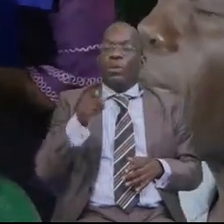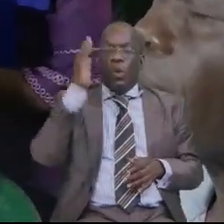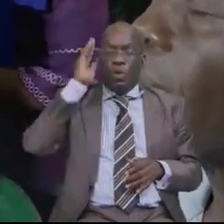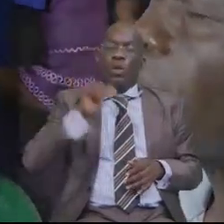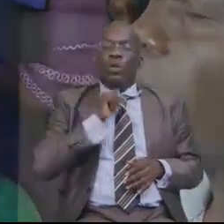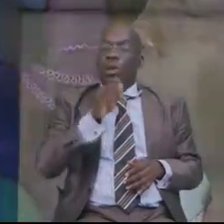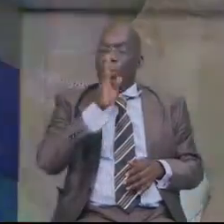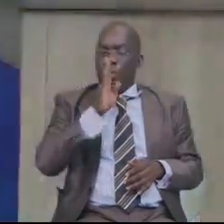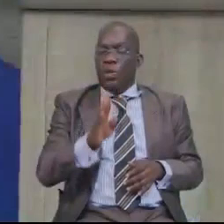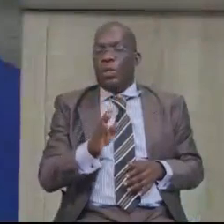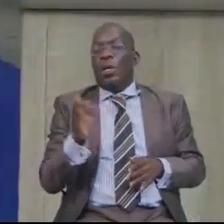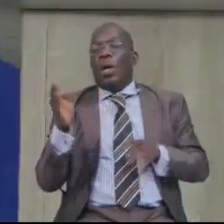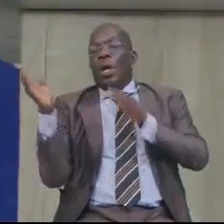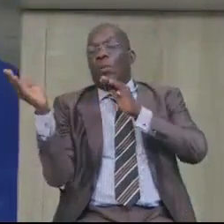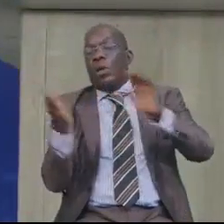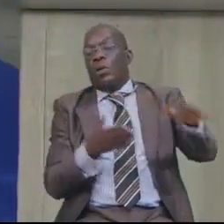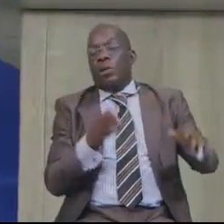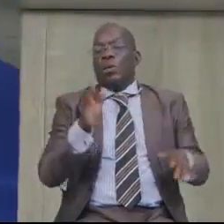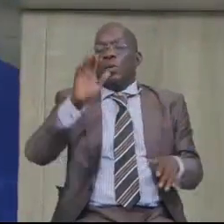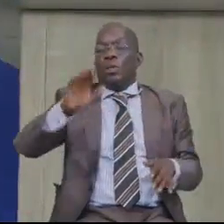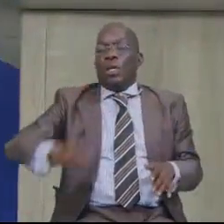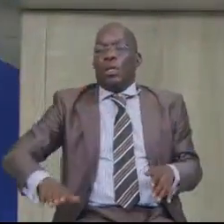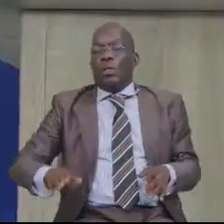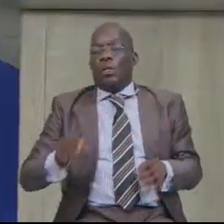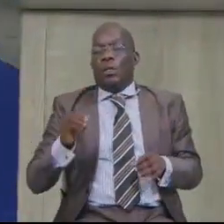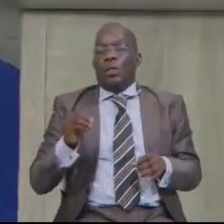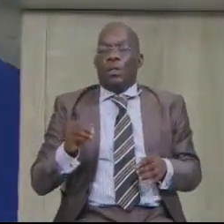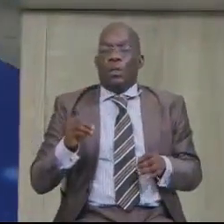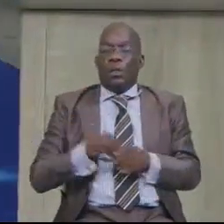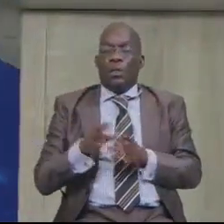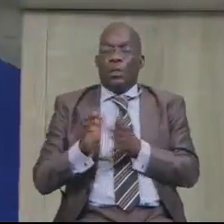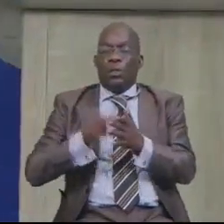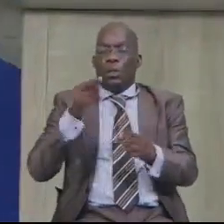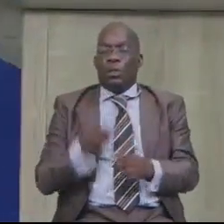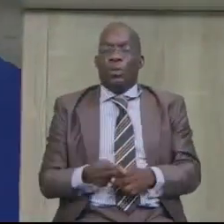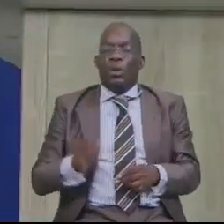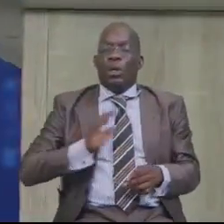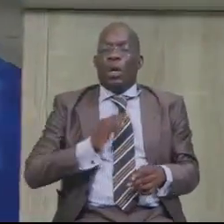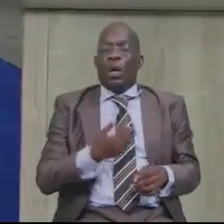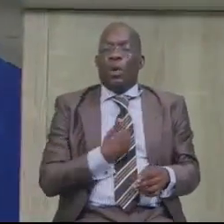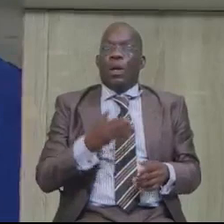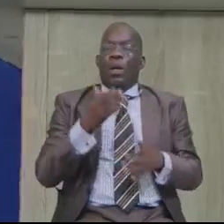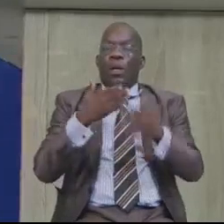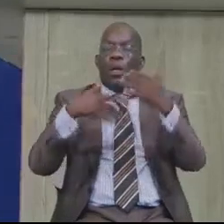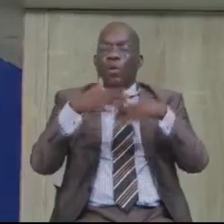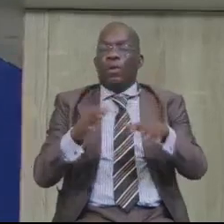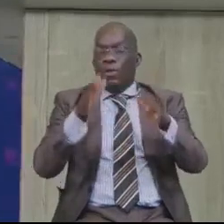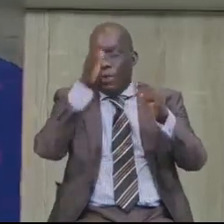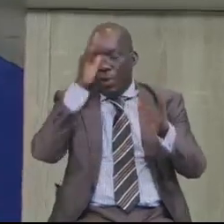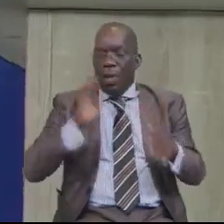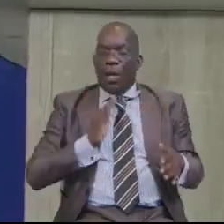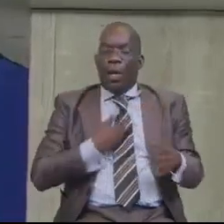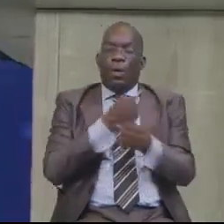an abandoned orphan. Our Heavenly Father, our loving Jesus,